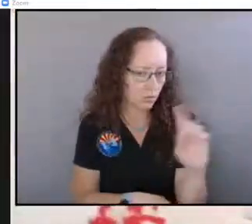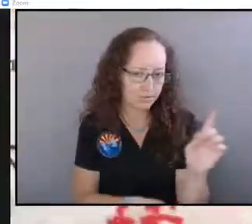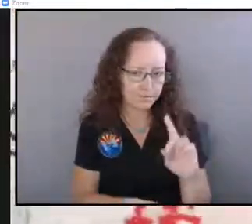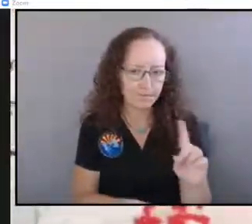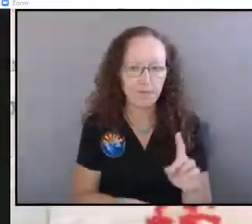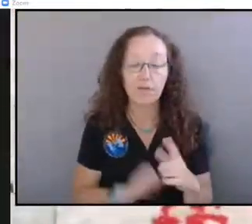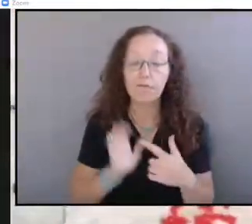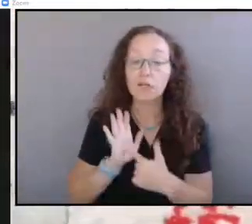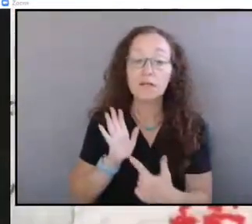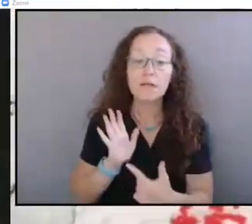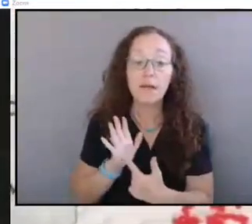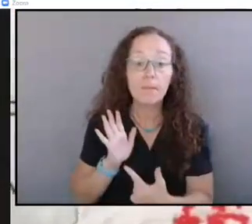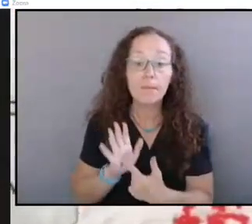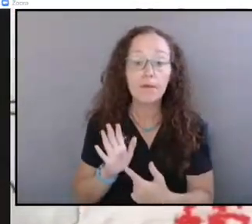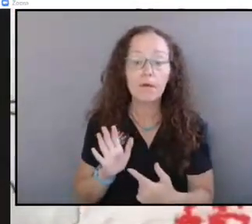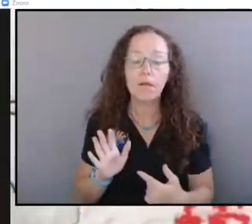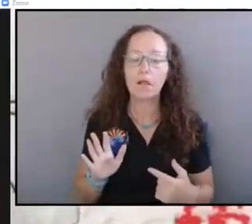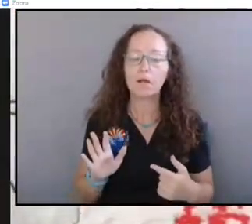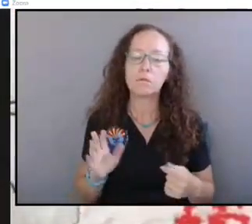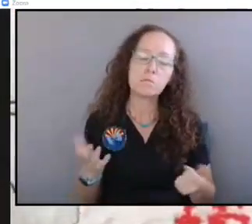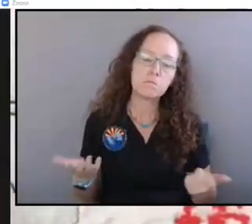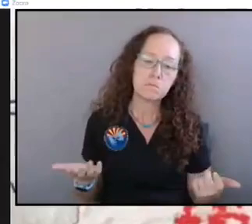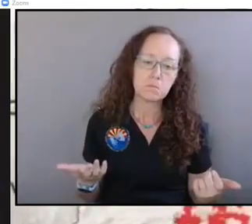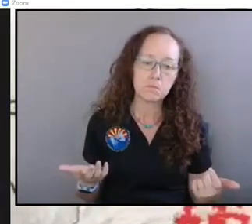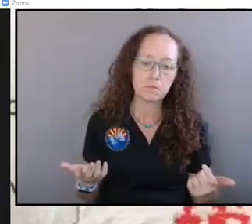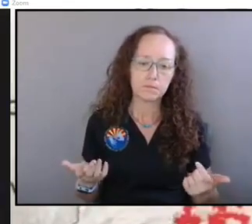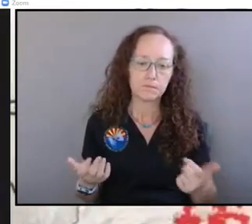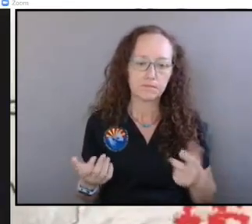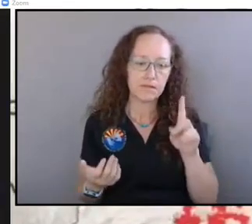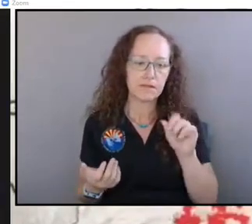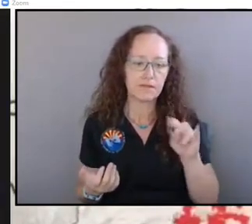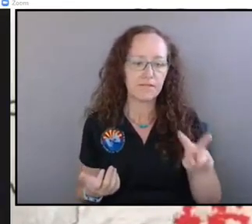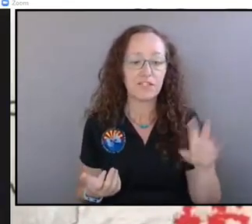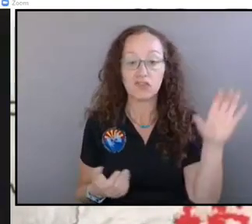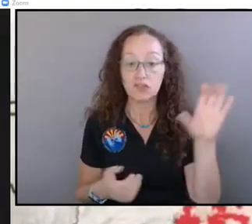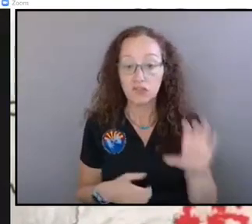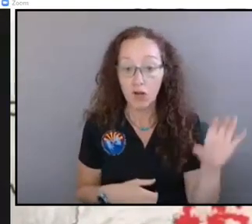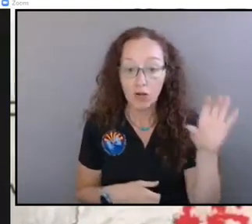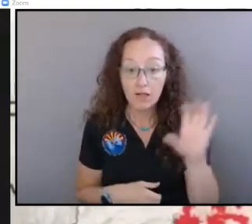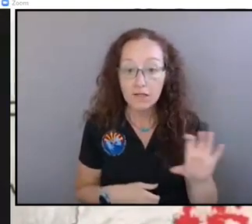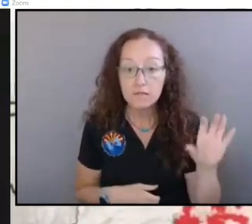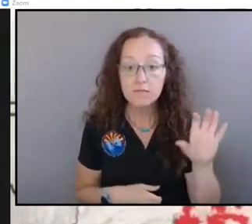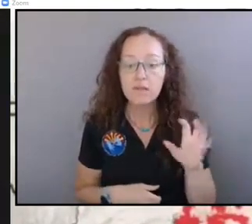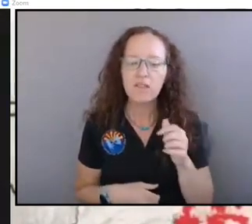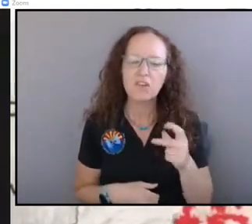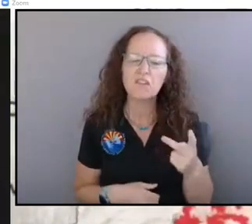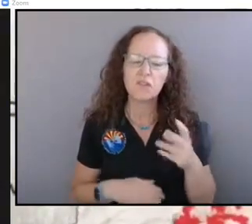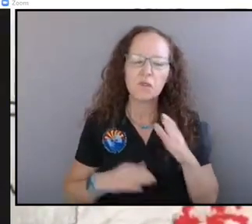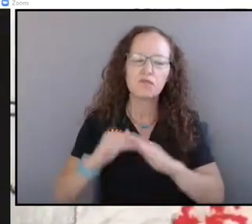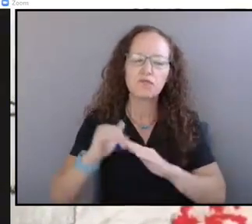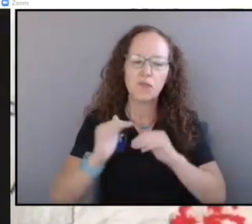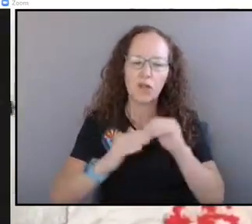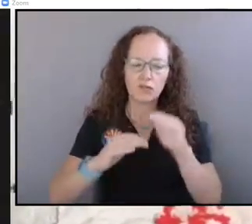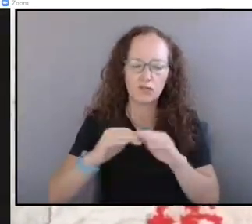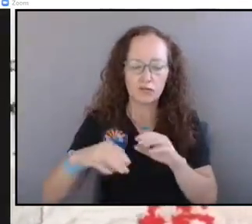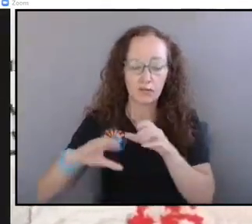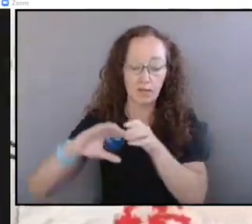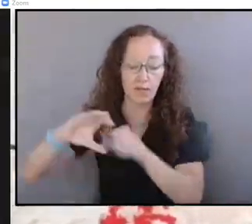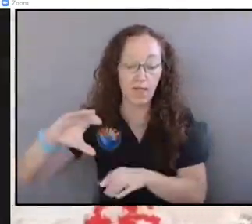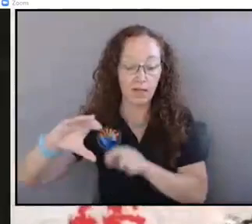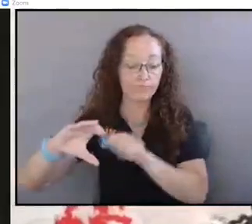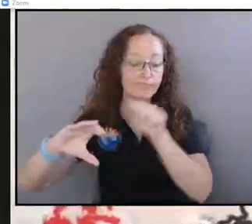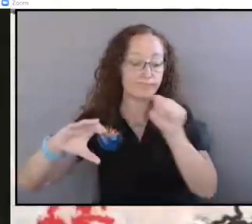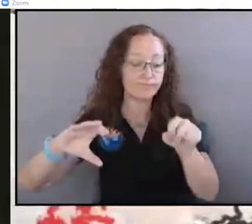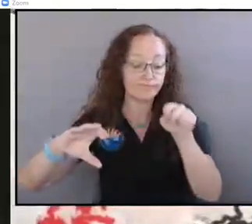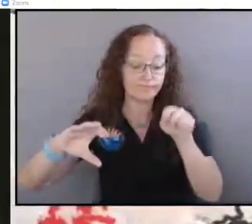structures that were down in Division Charlie. There's a few structures inside of our line. When that fire spotted